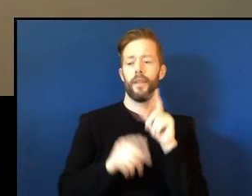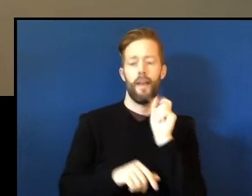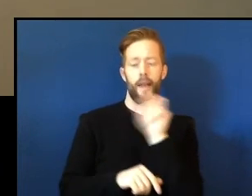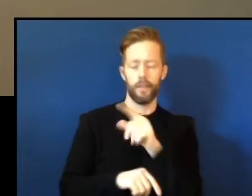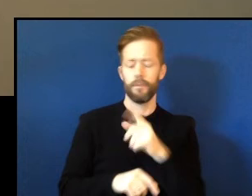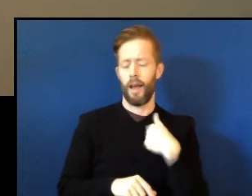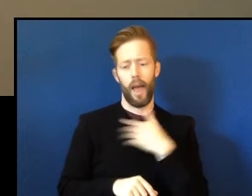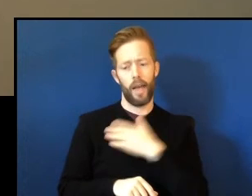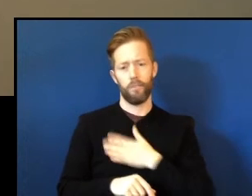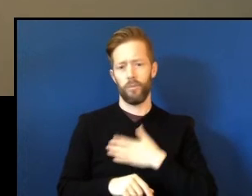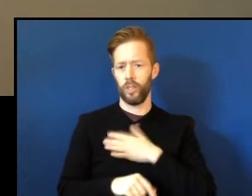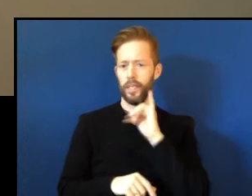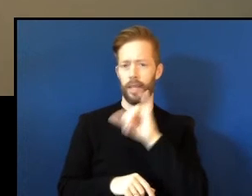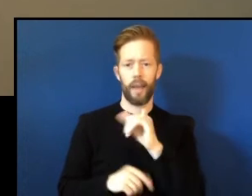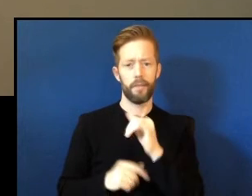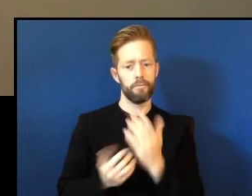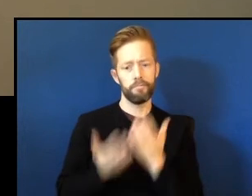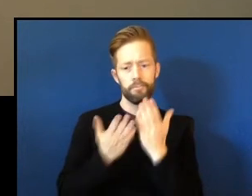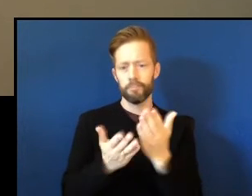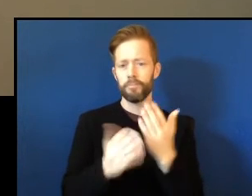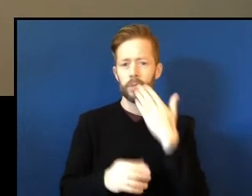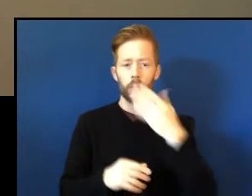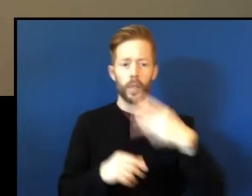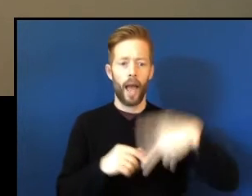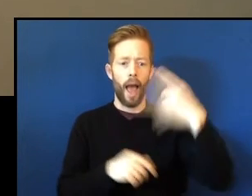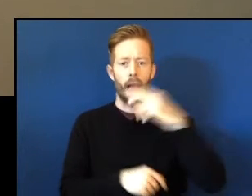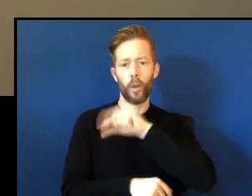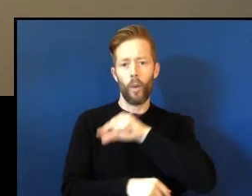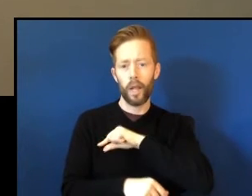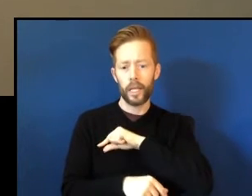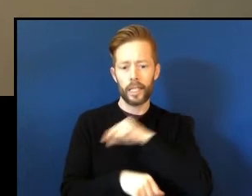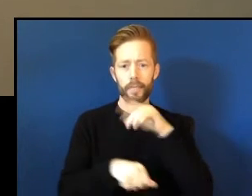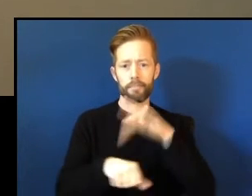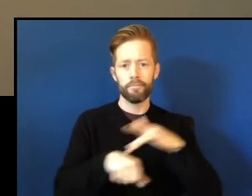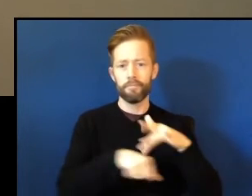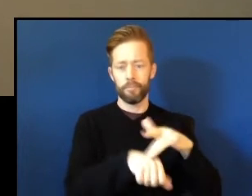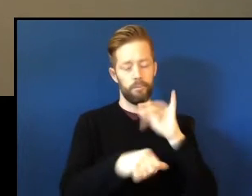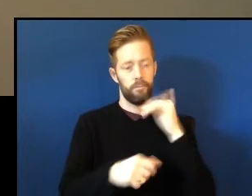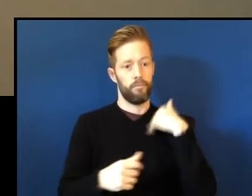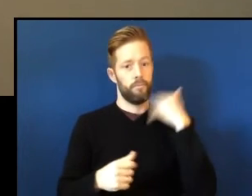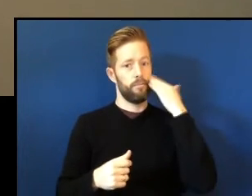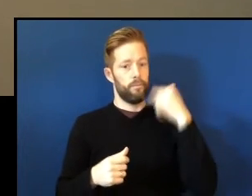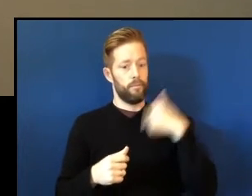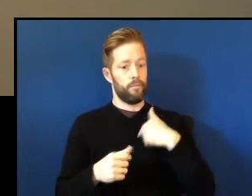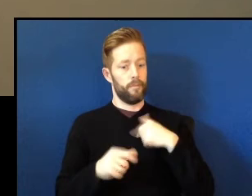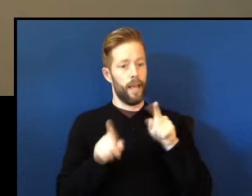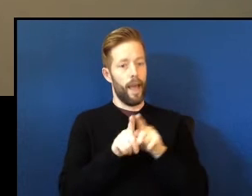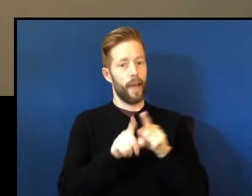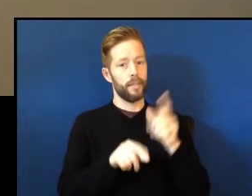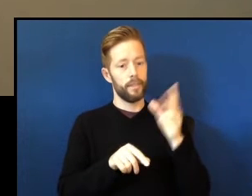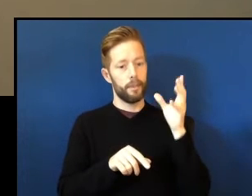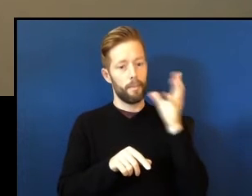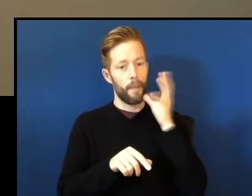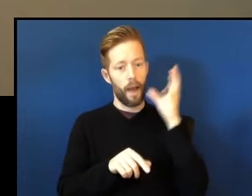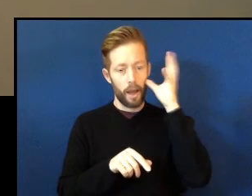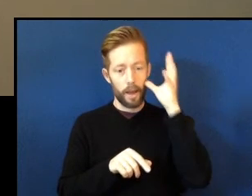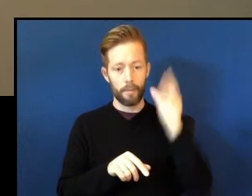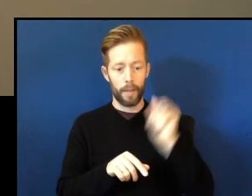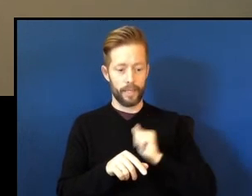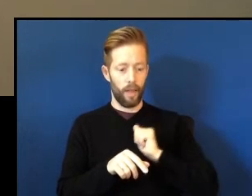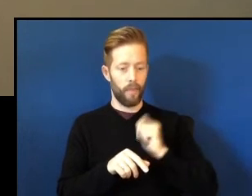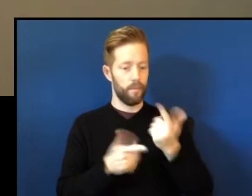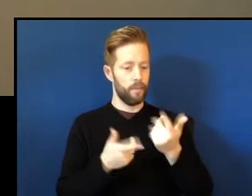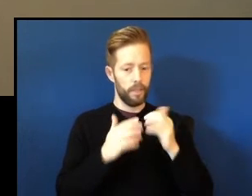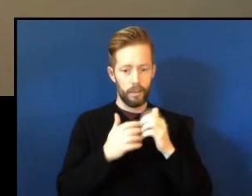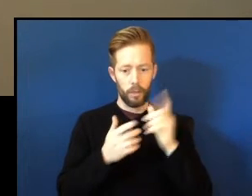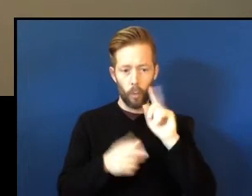for good, high quality sources that are out there that we can look at, because I know that's something I struggle with even as a parent, of where to look and what do we